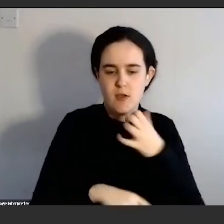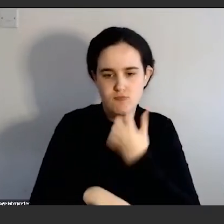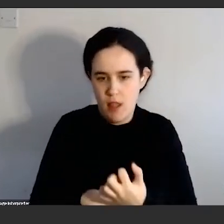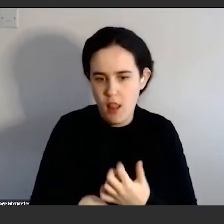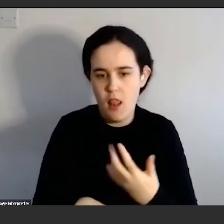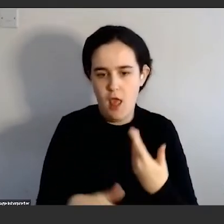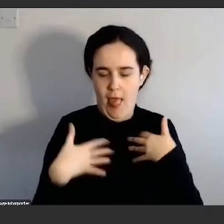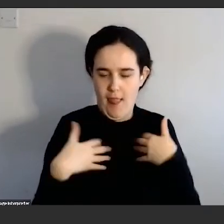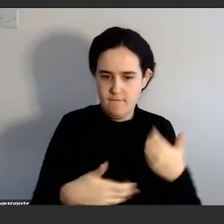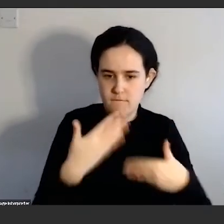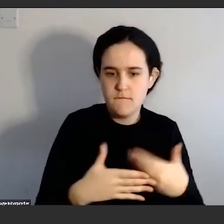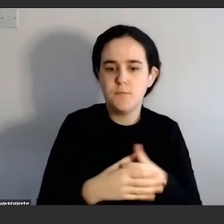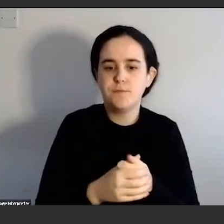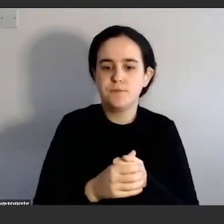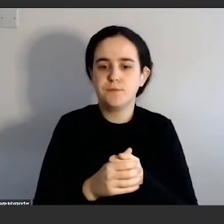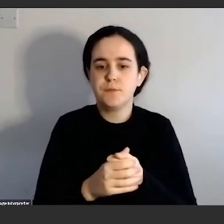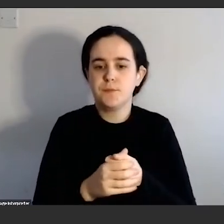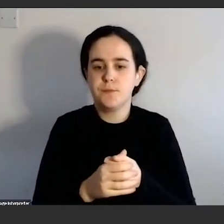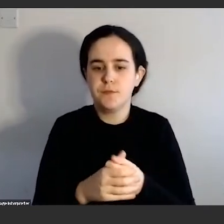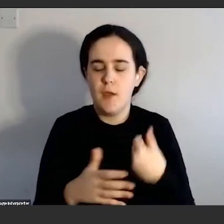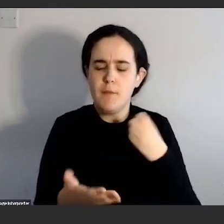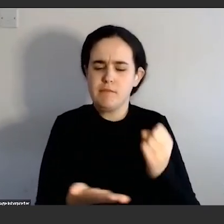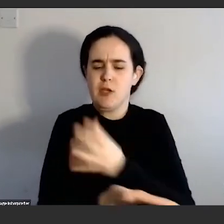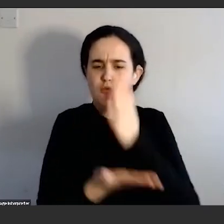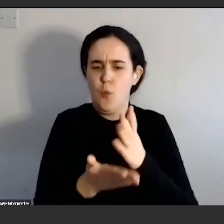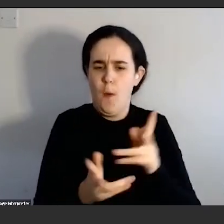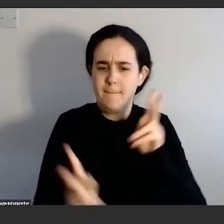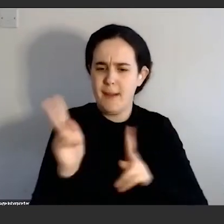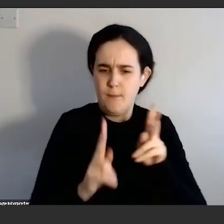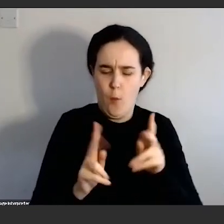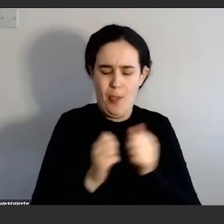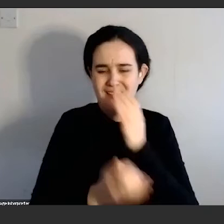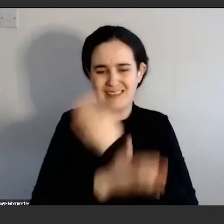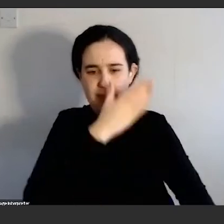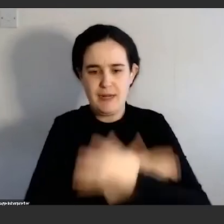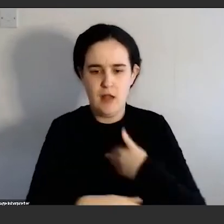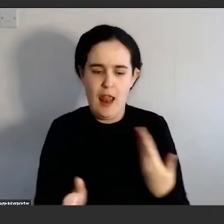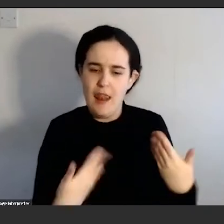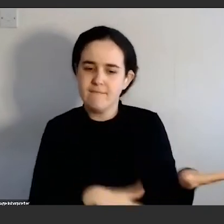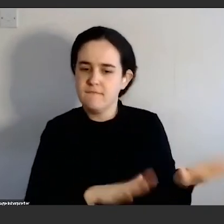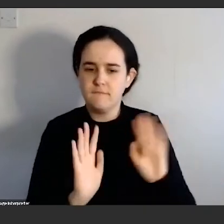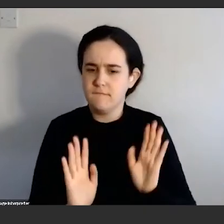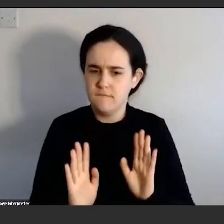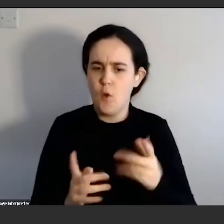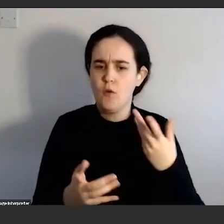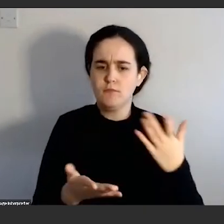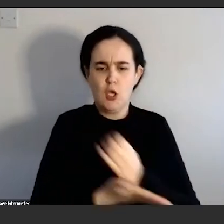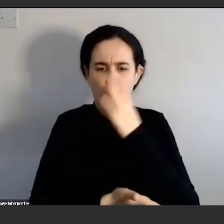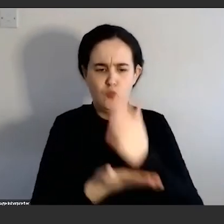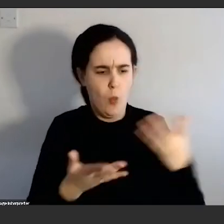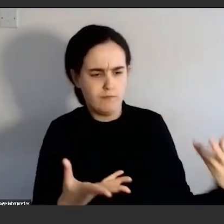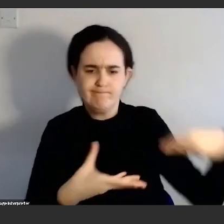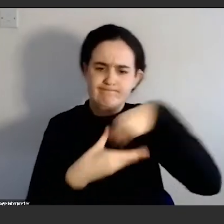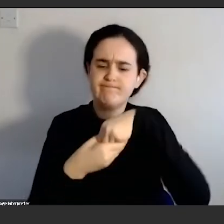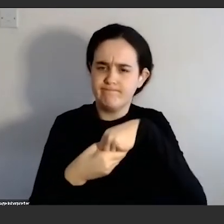happy to be here with you directly from Tel Aviv. Well, access to quality healthcare